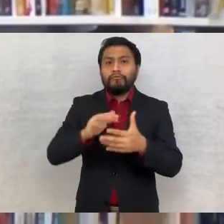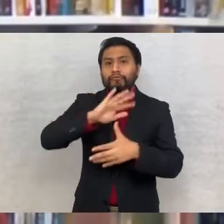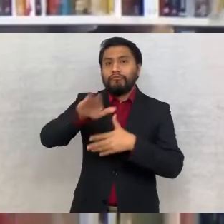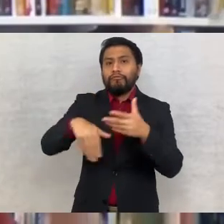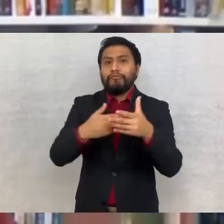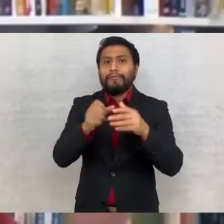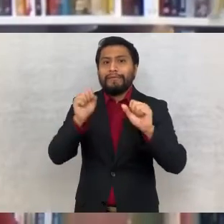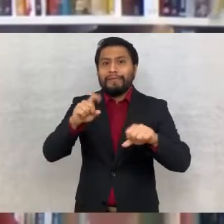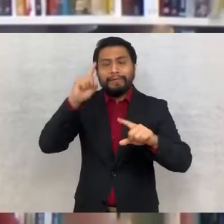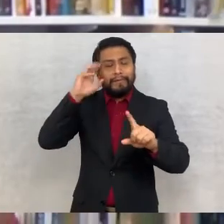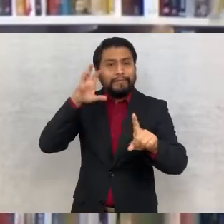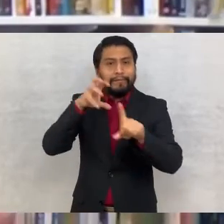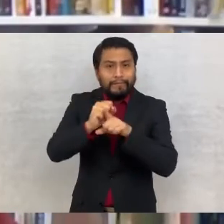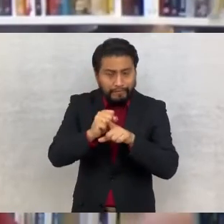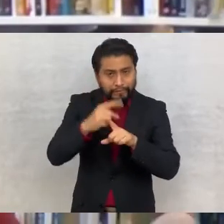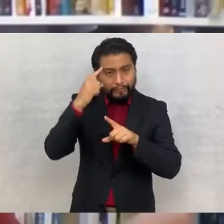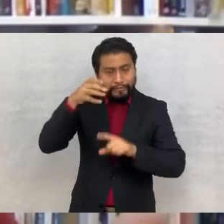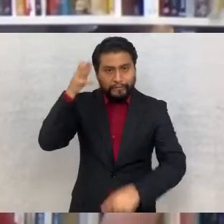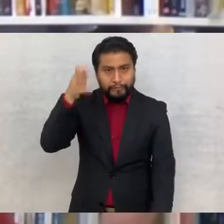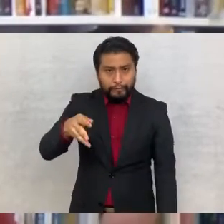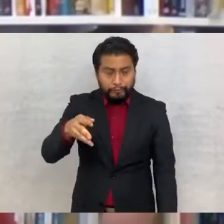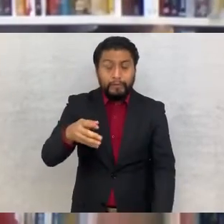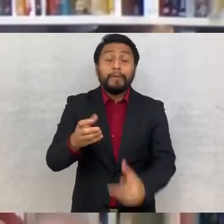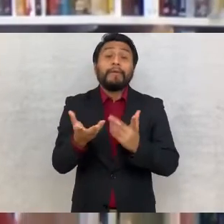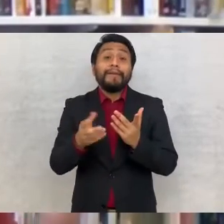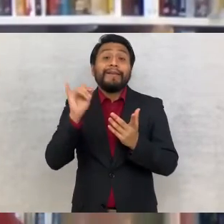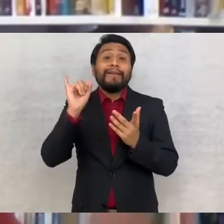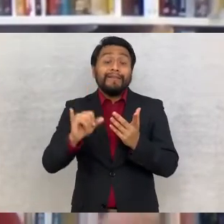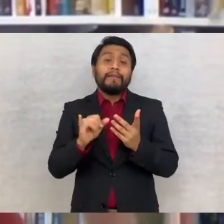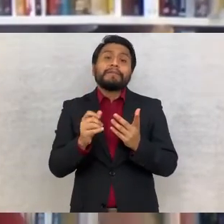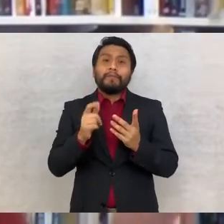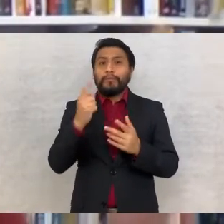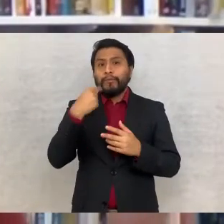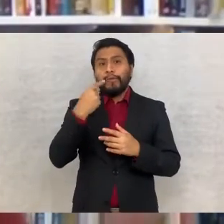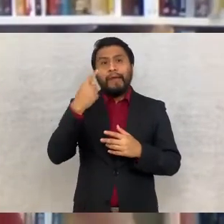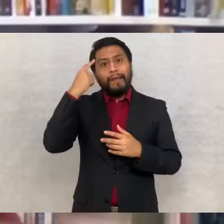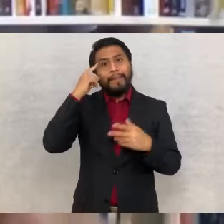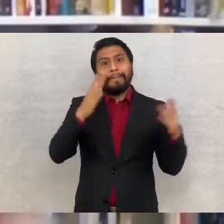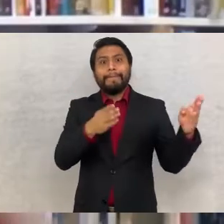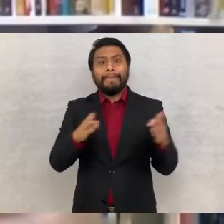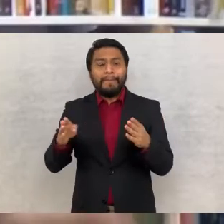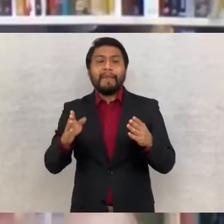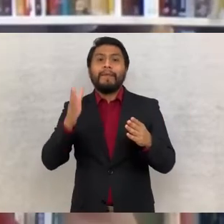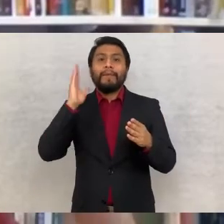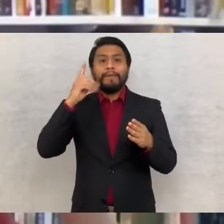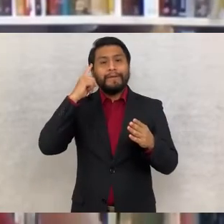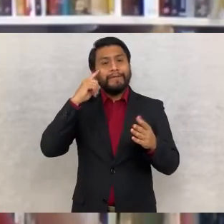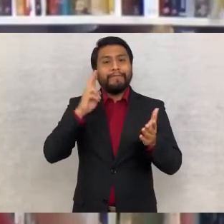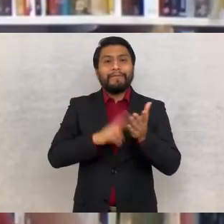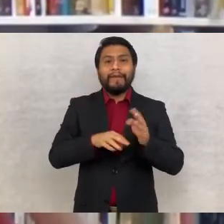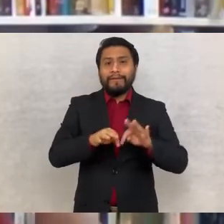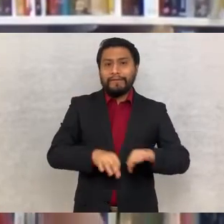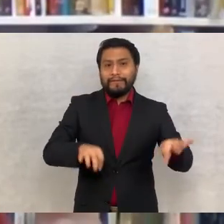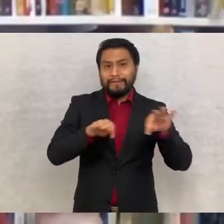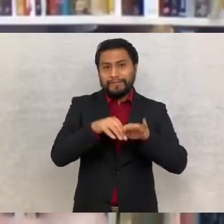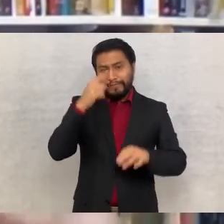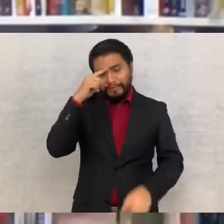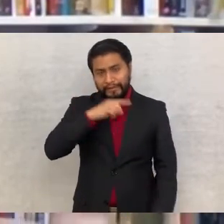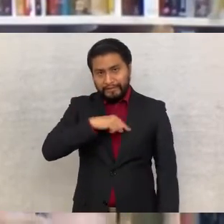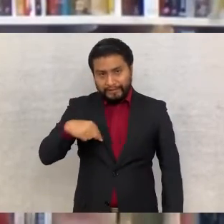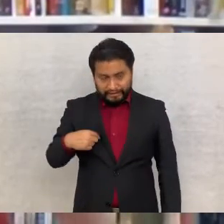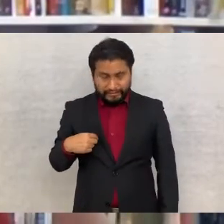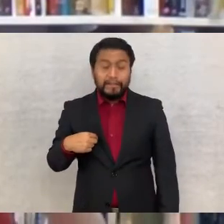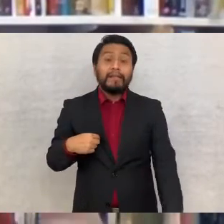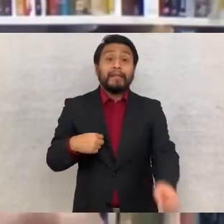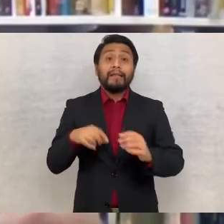all the good that they imagine associated with themselves into the future. That is, whoever comes up with the plan will always value